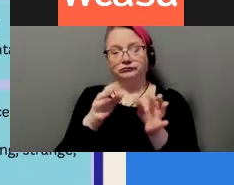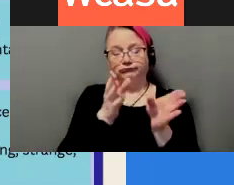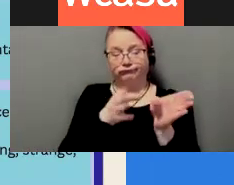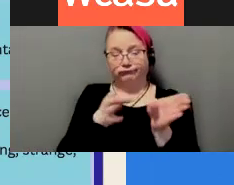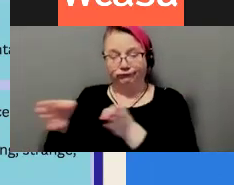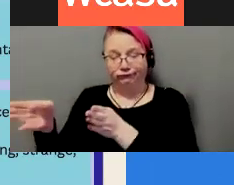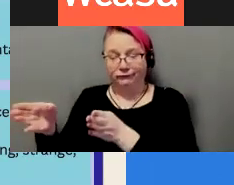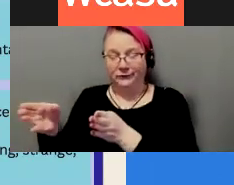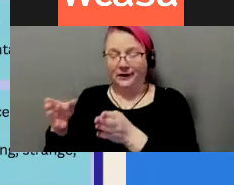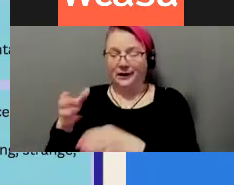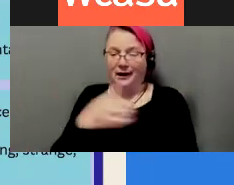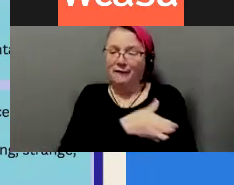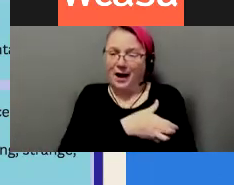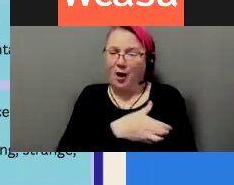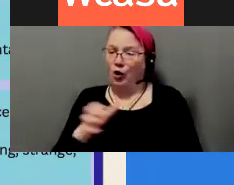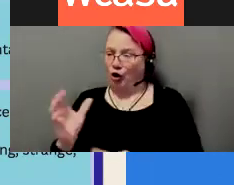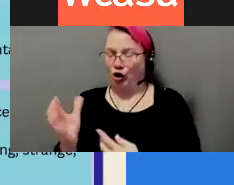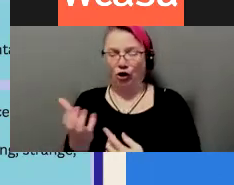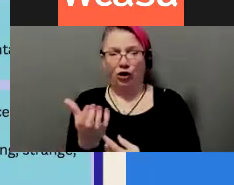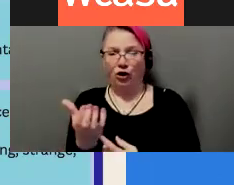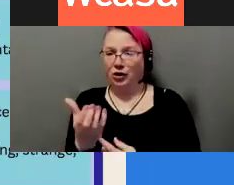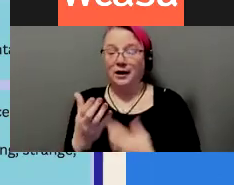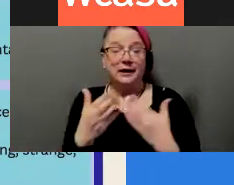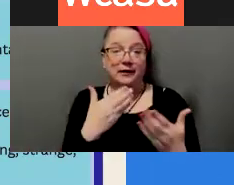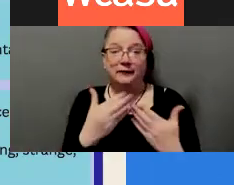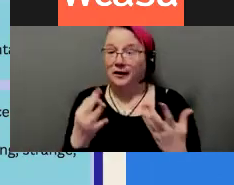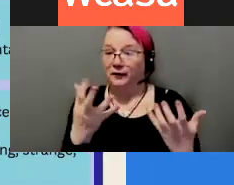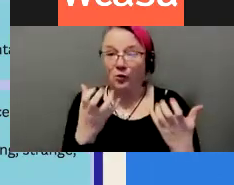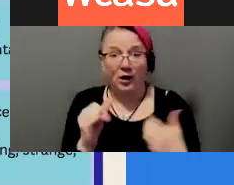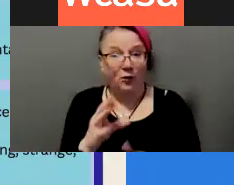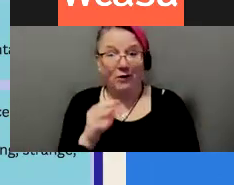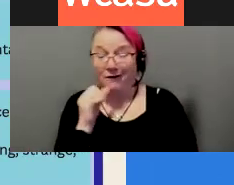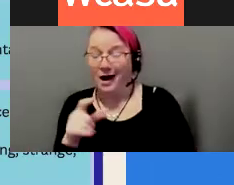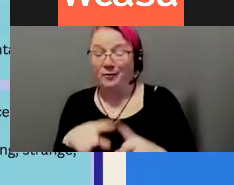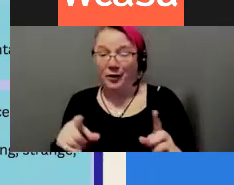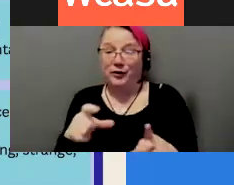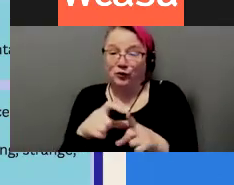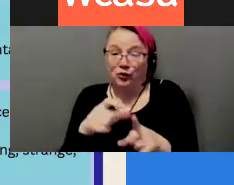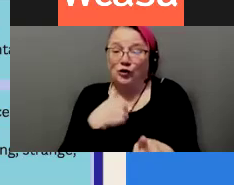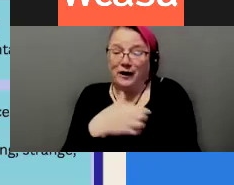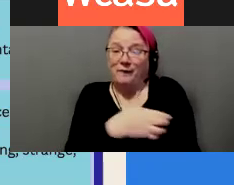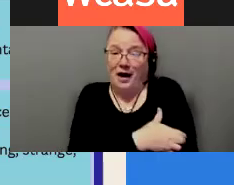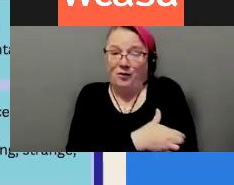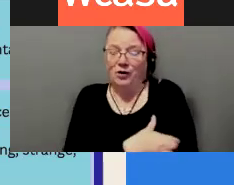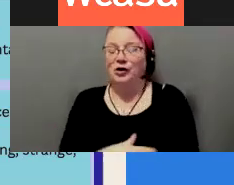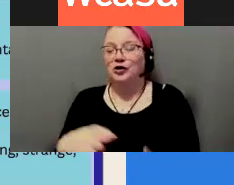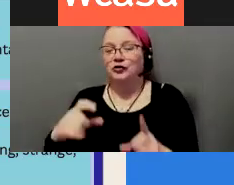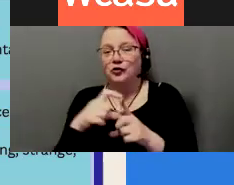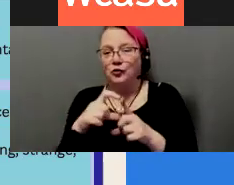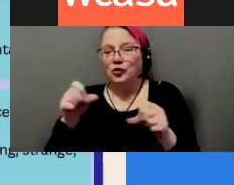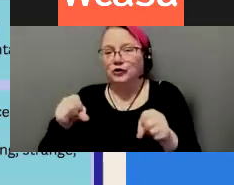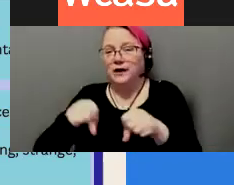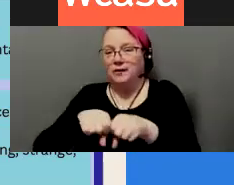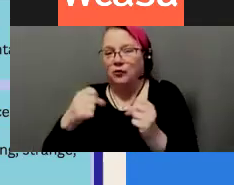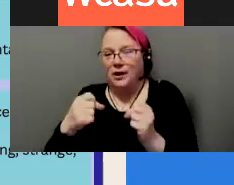want them to or not. So the words that we use in these discussions can really help break the stigma